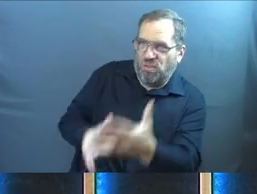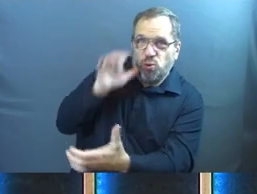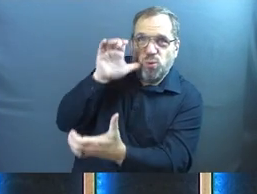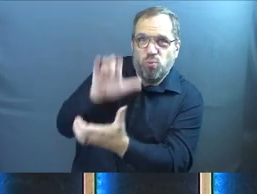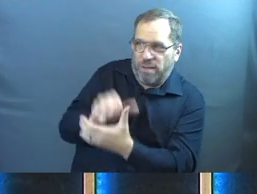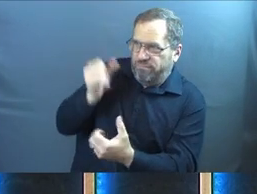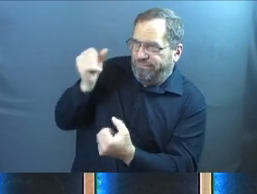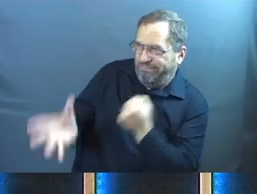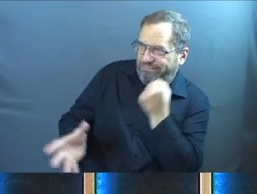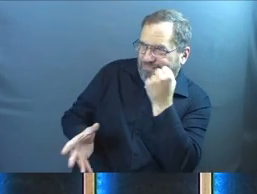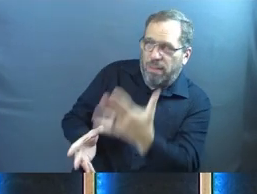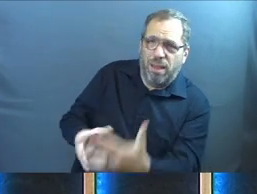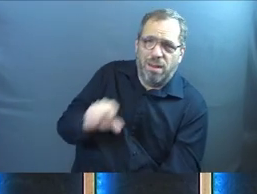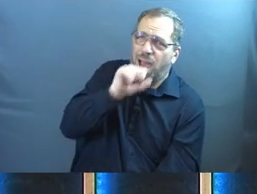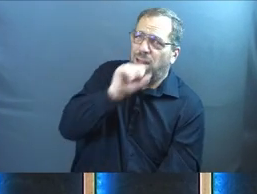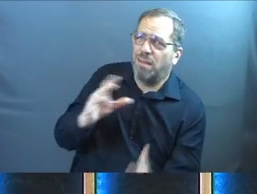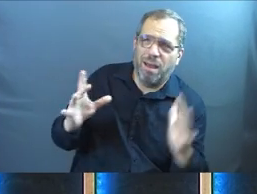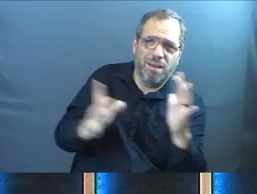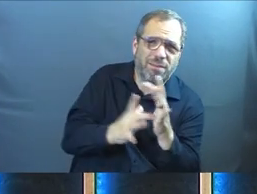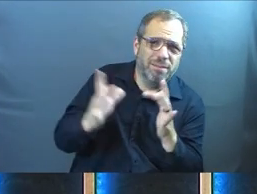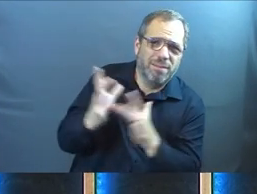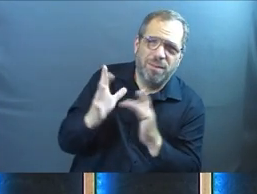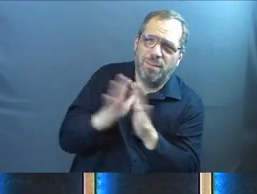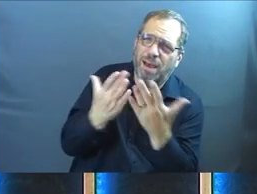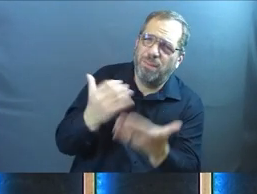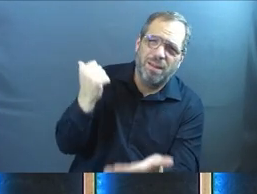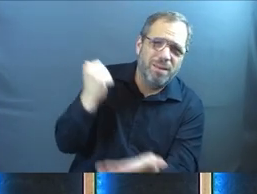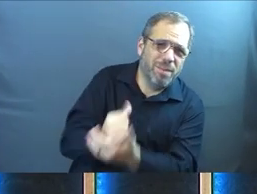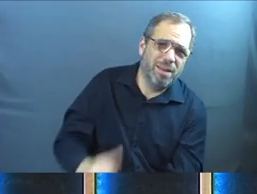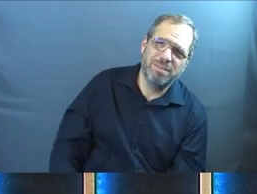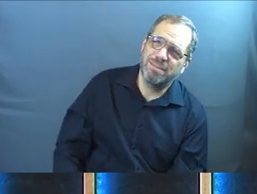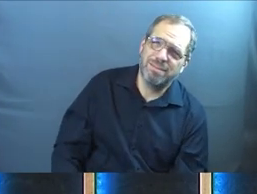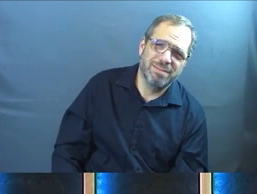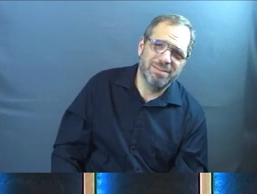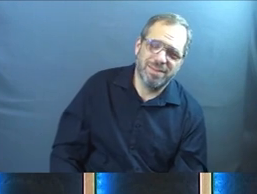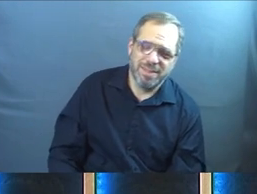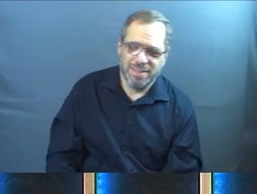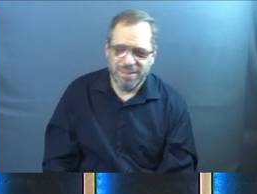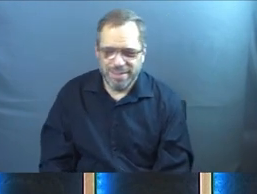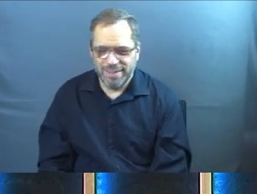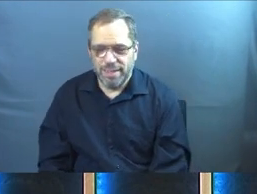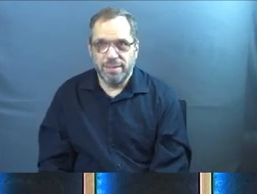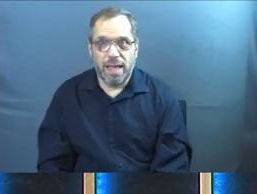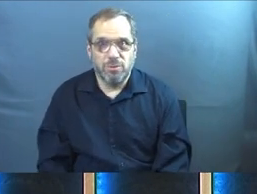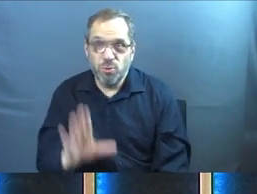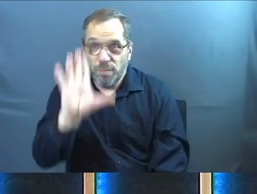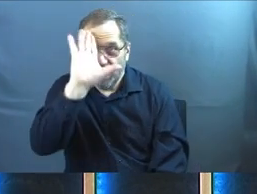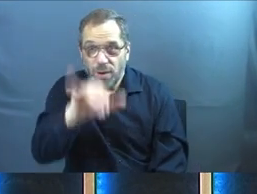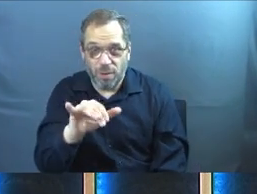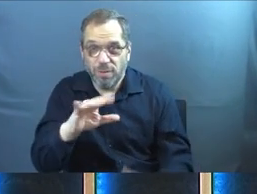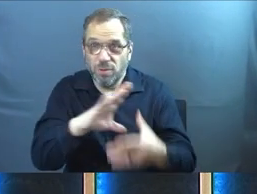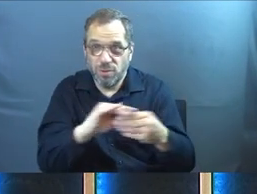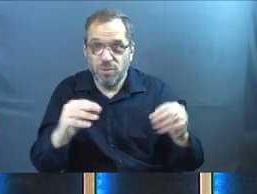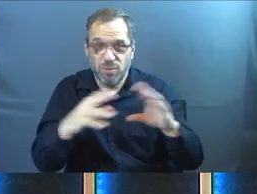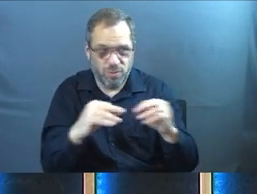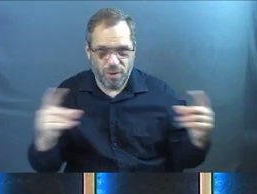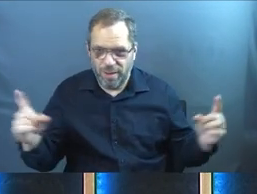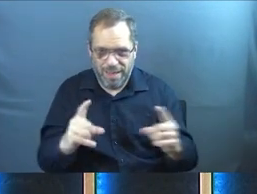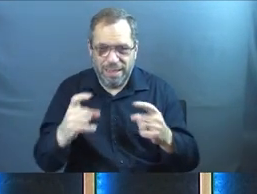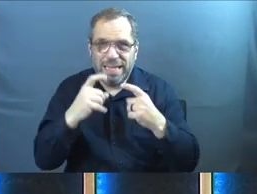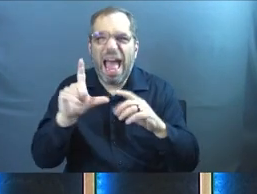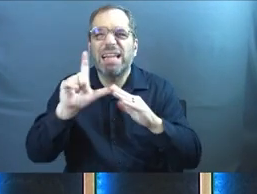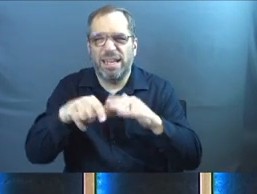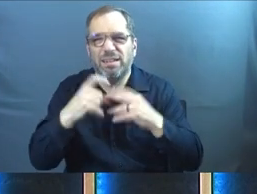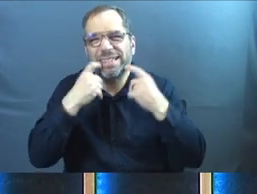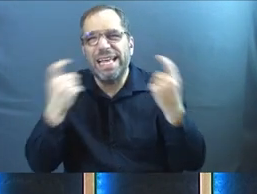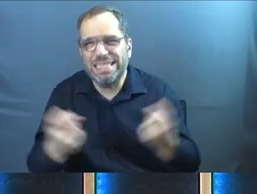his wife. And I love the Bible. Amen. So some of you know the rest of the story. They sinned